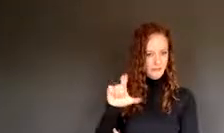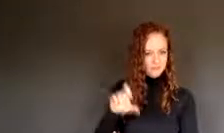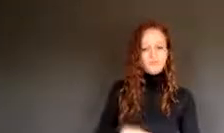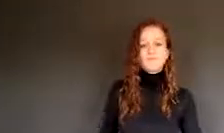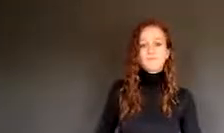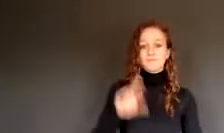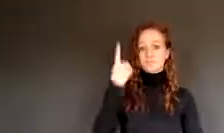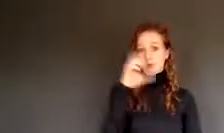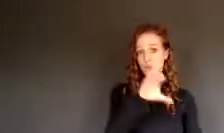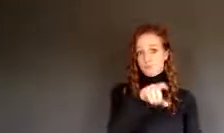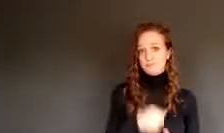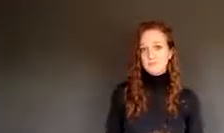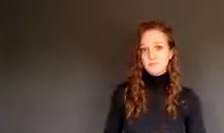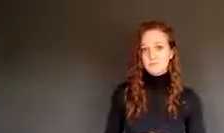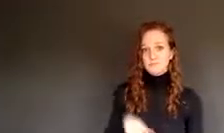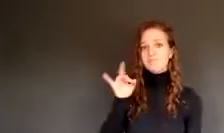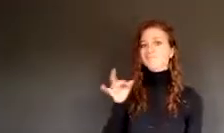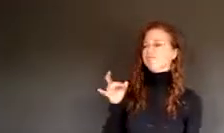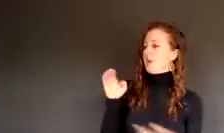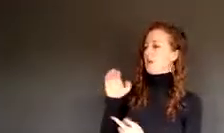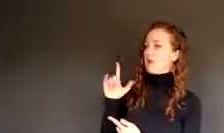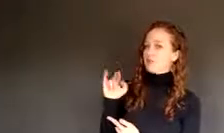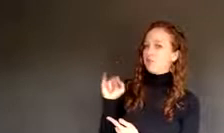So focusing in on Hedophyllum sessile,